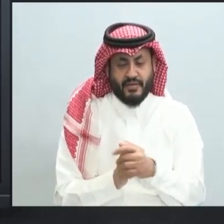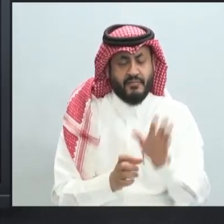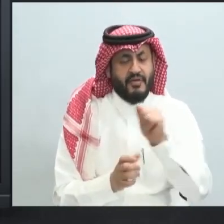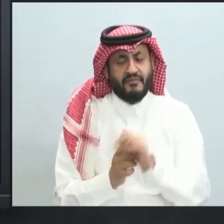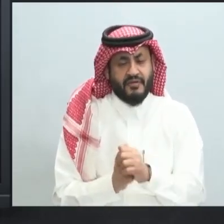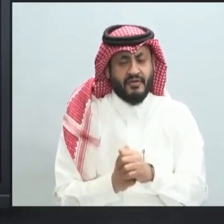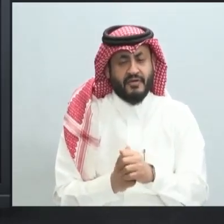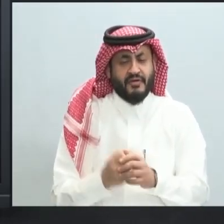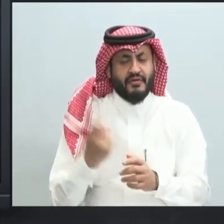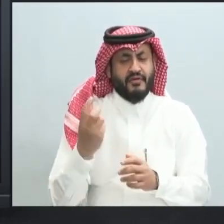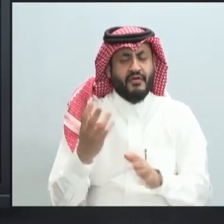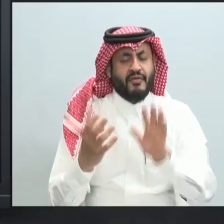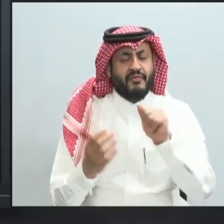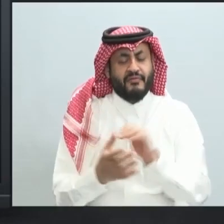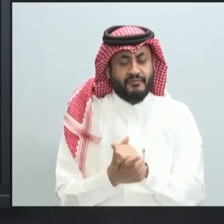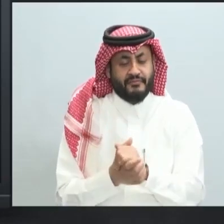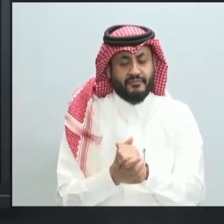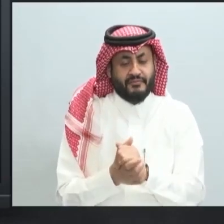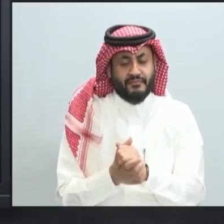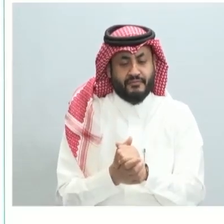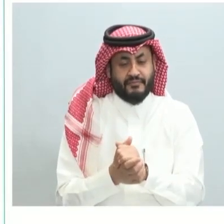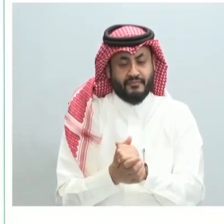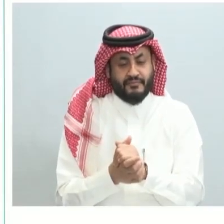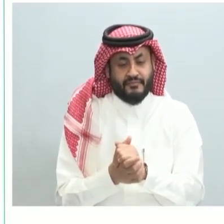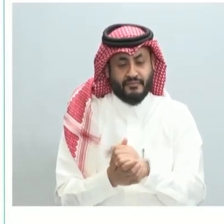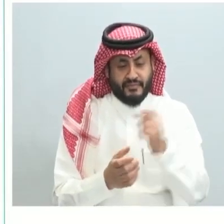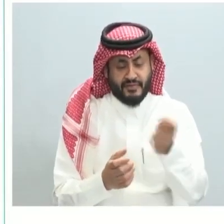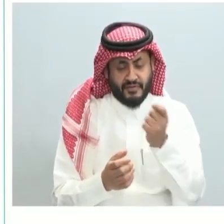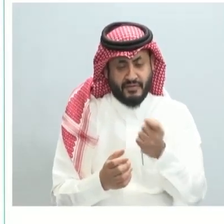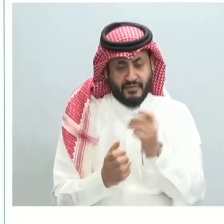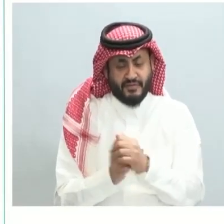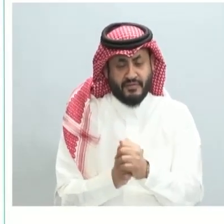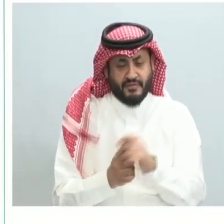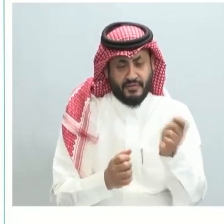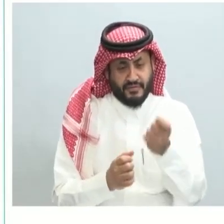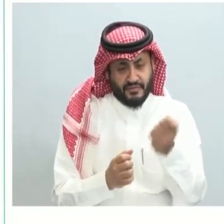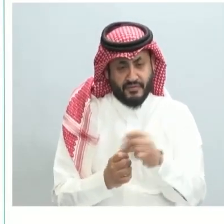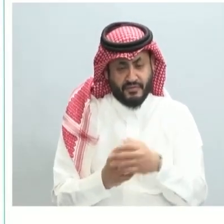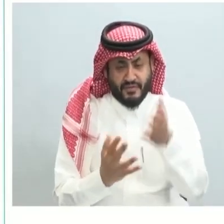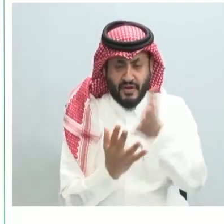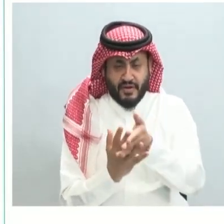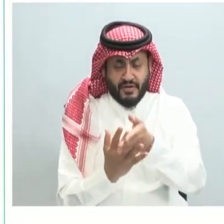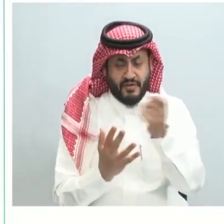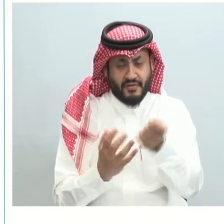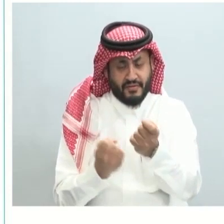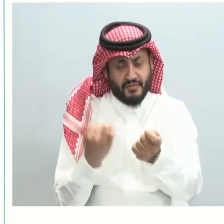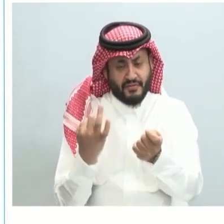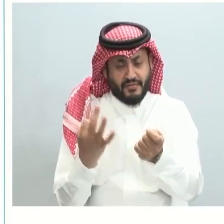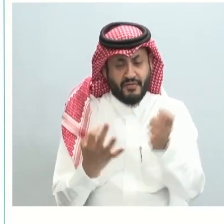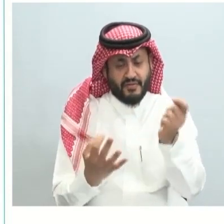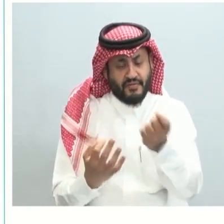missing. So what we're going to do is that we're going to write these numbers between these